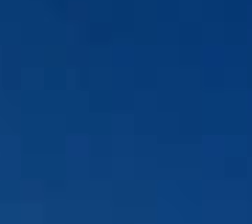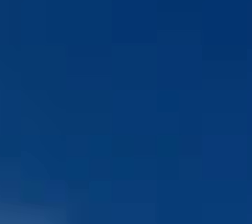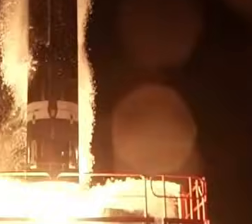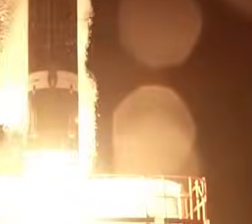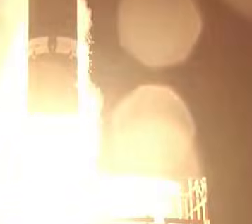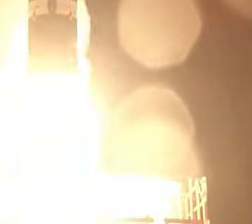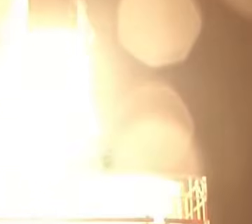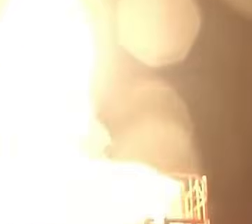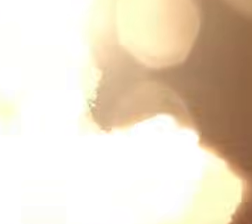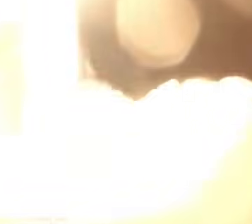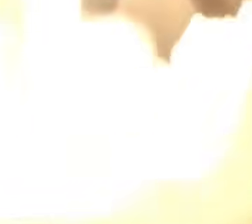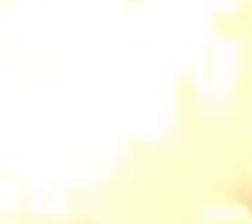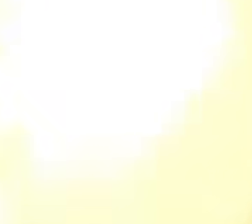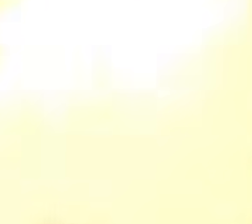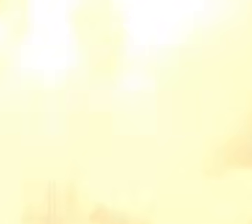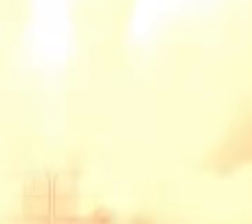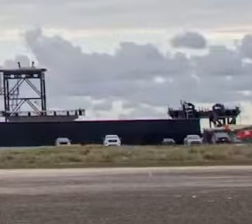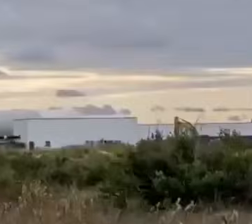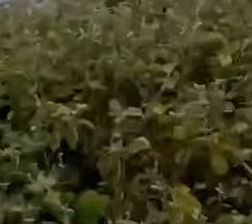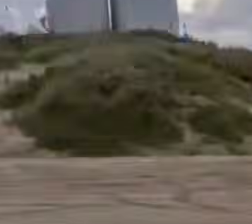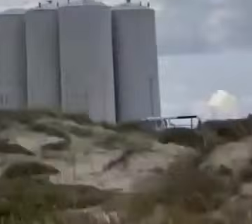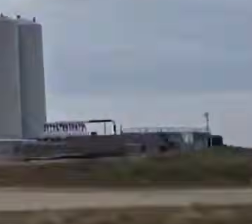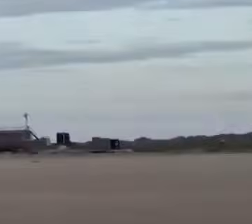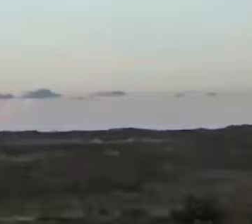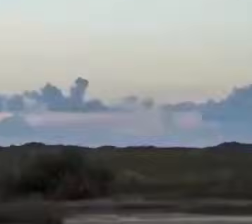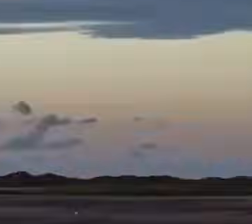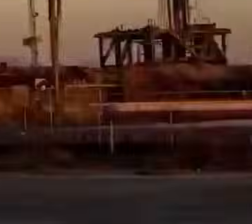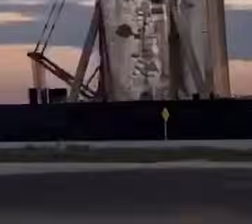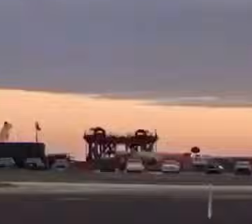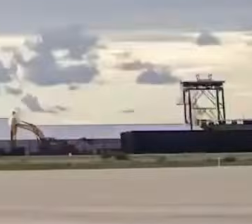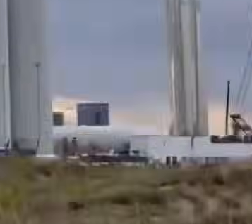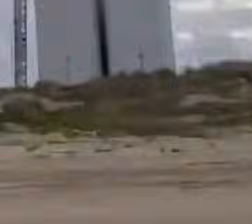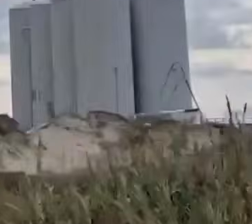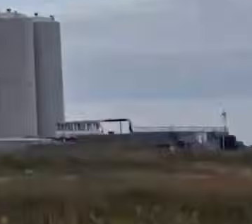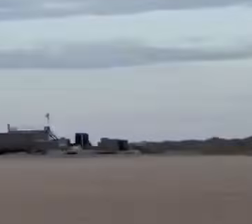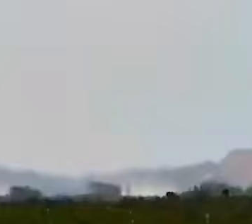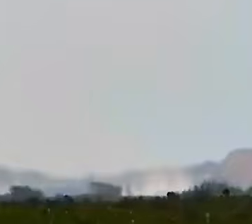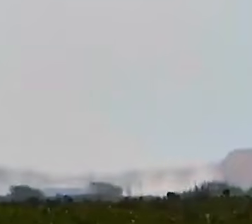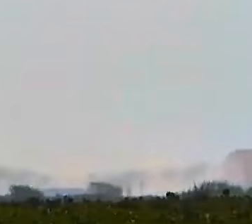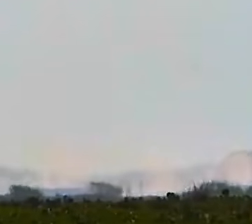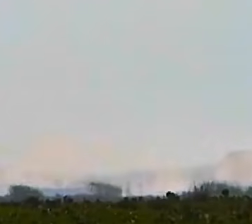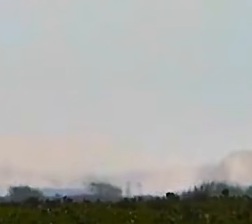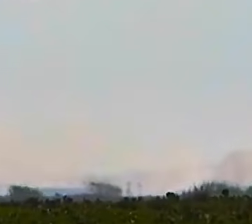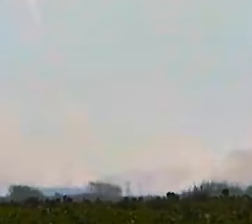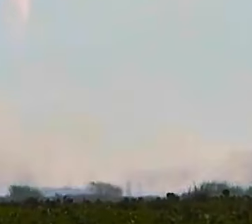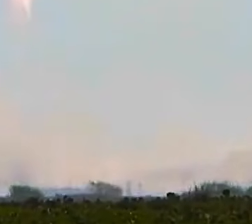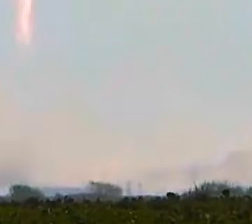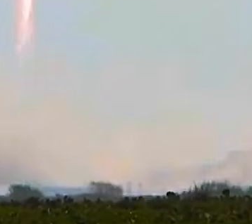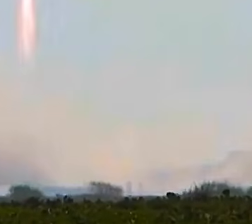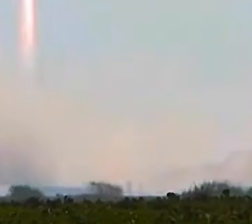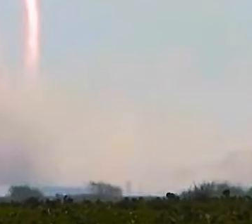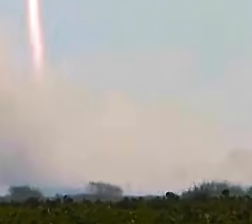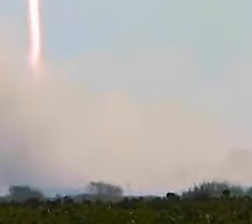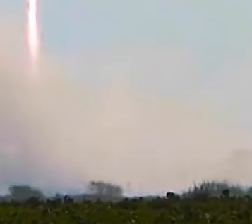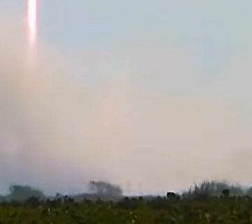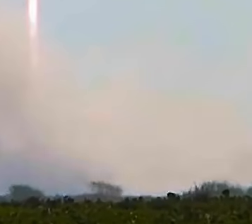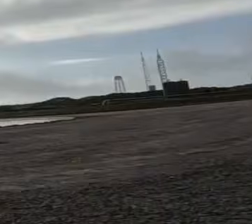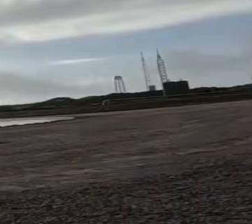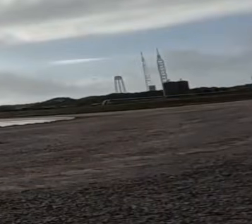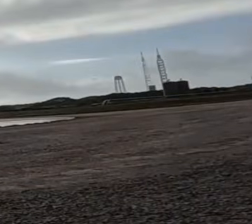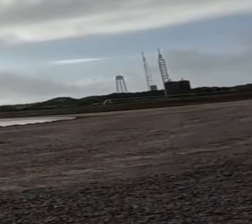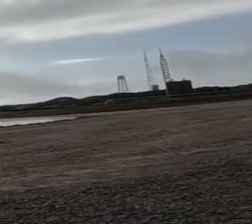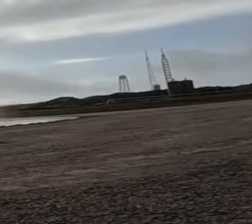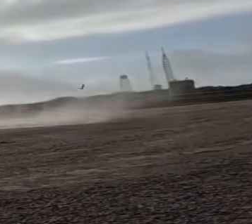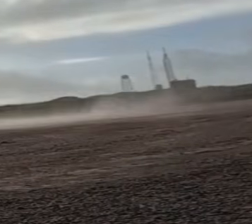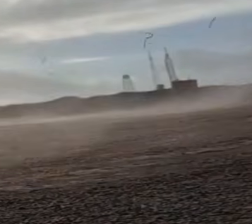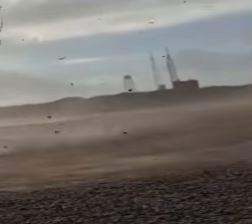good. Following up. Roger, roll, Atlantis. Water towers, fly!